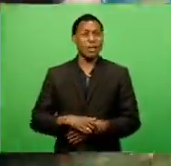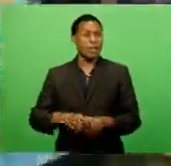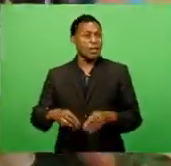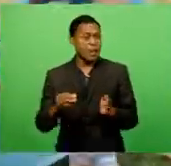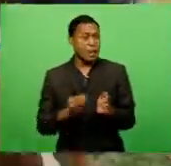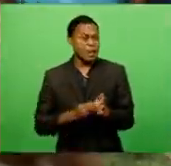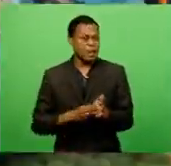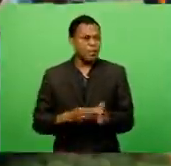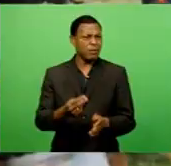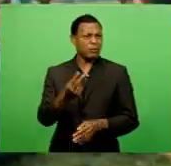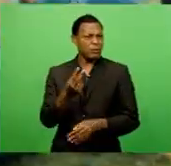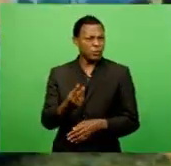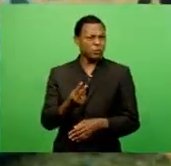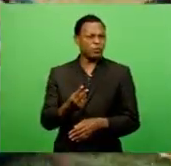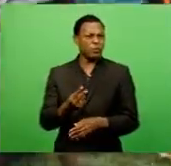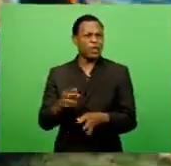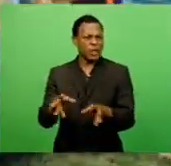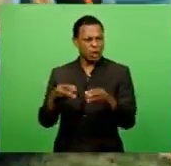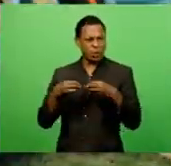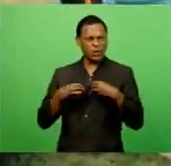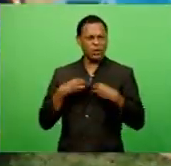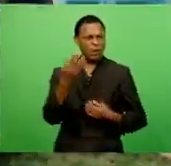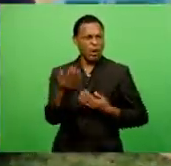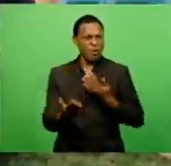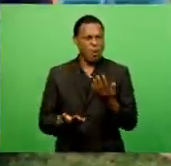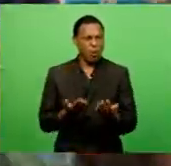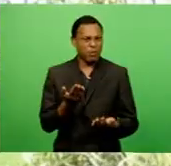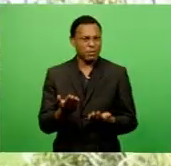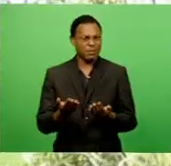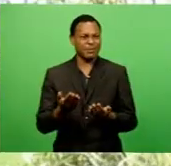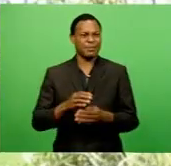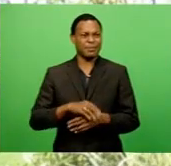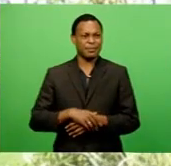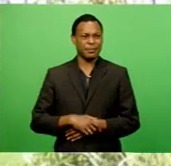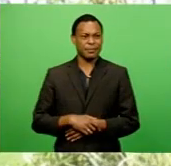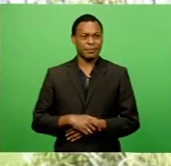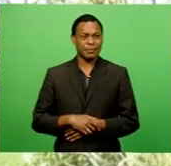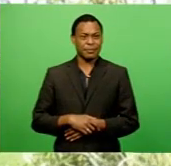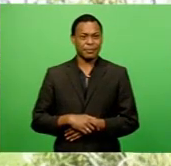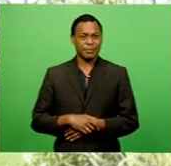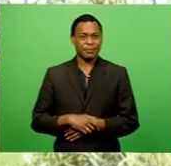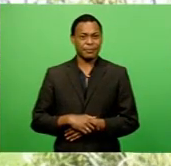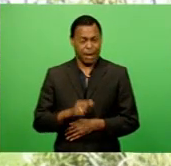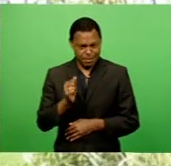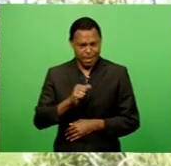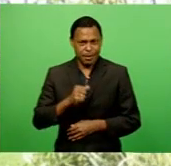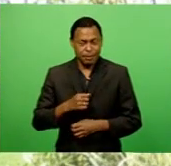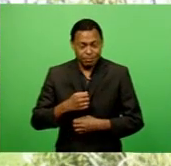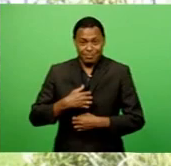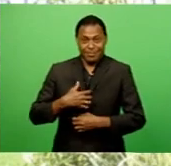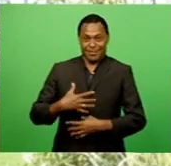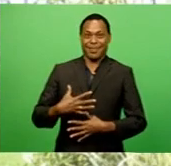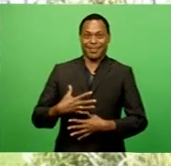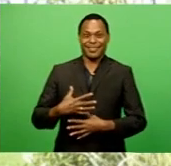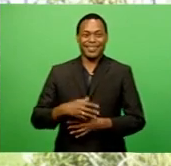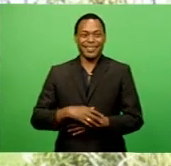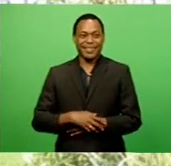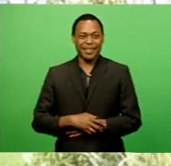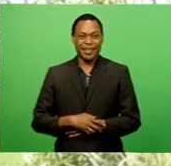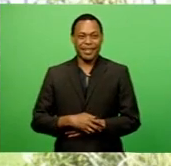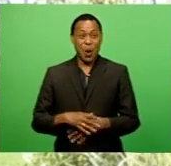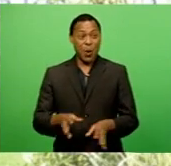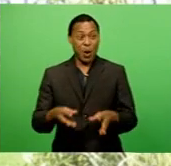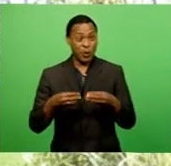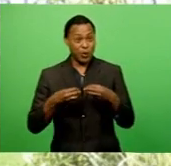the Humanitarian of the Year award by Field Ready's governing board. Yes, it was a surprise, a big surprise for me. I received